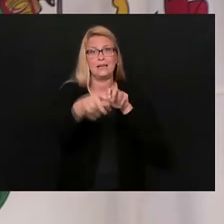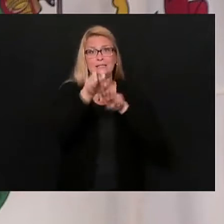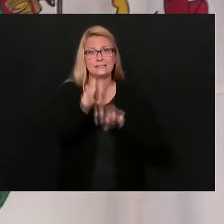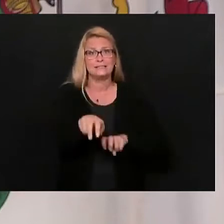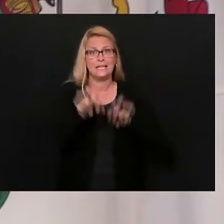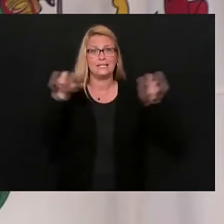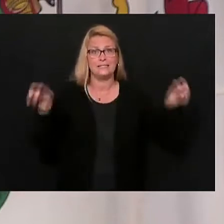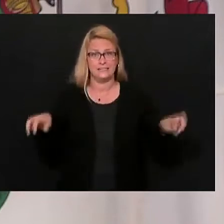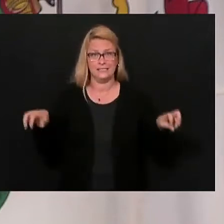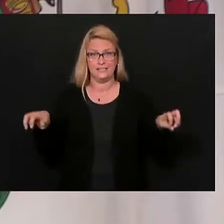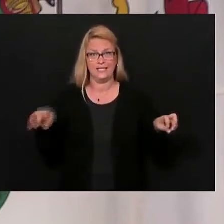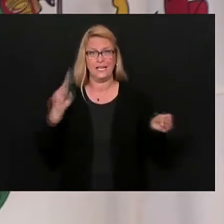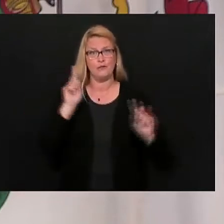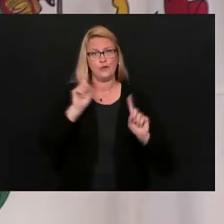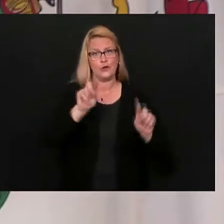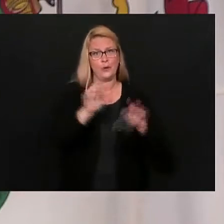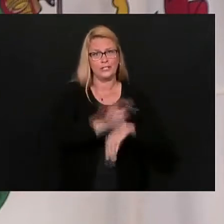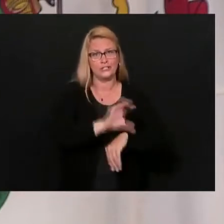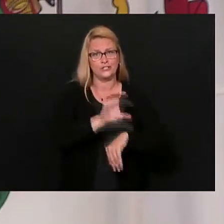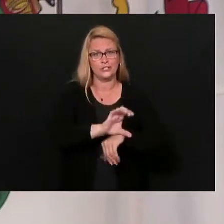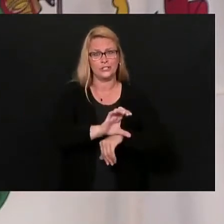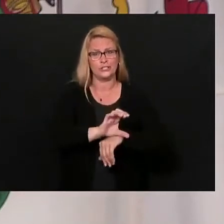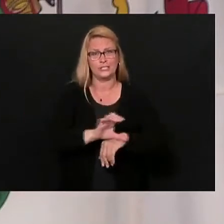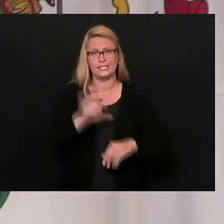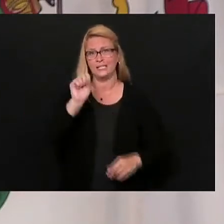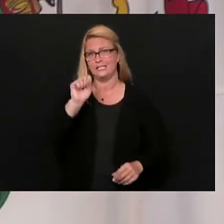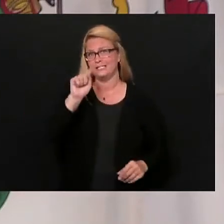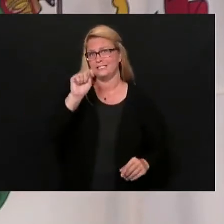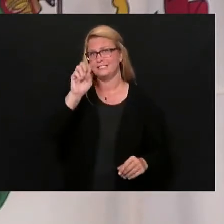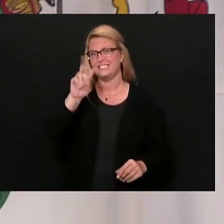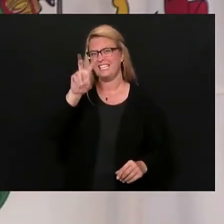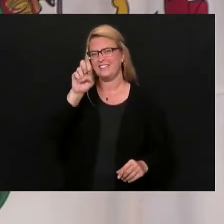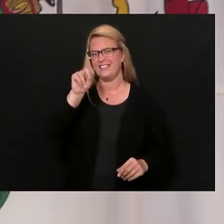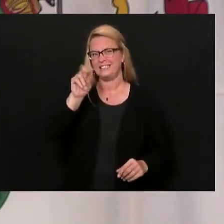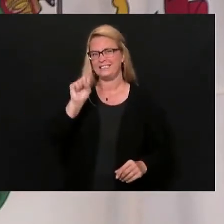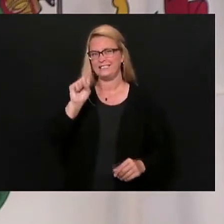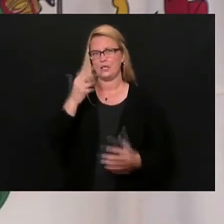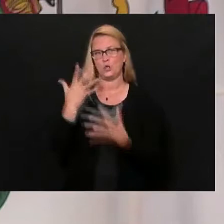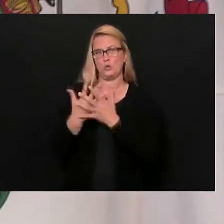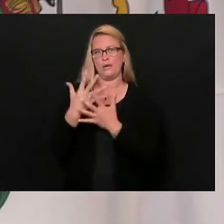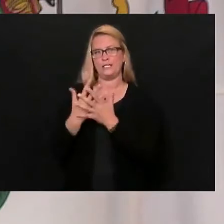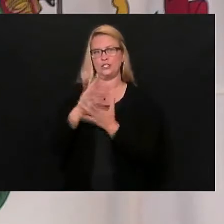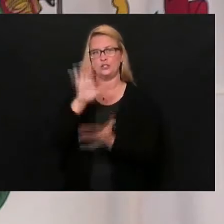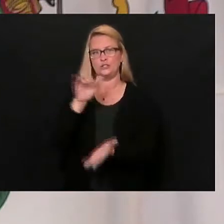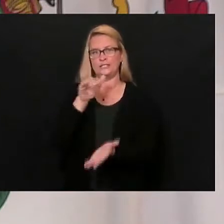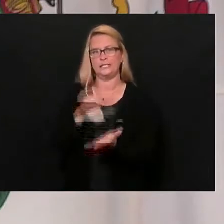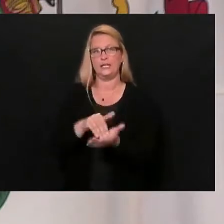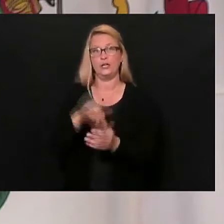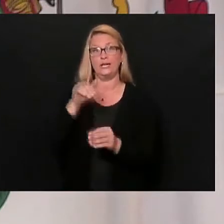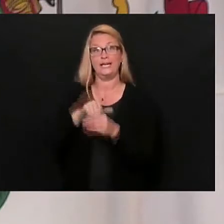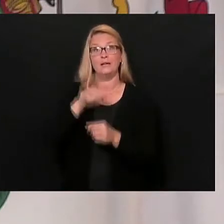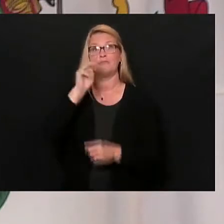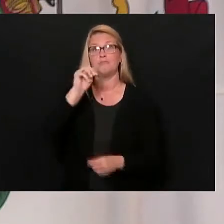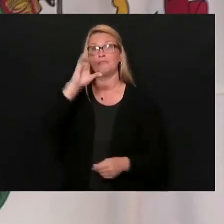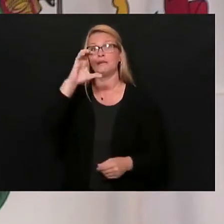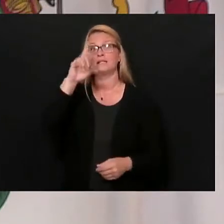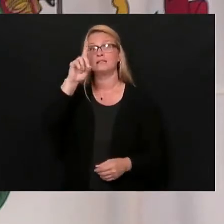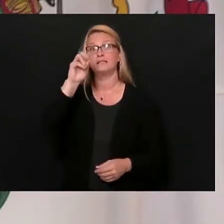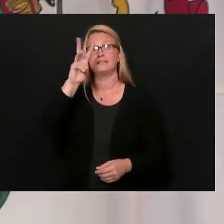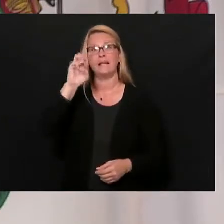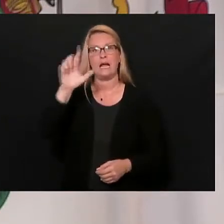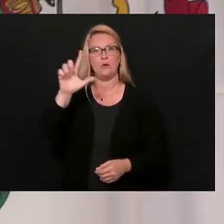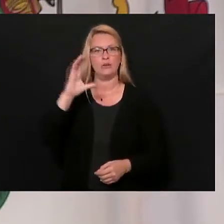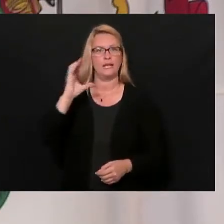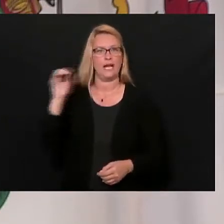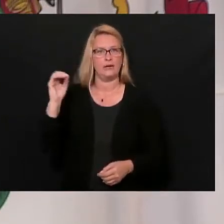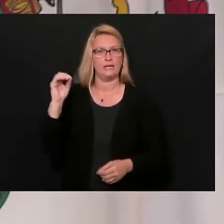You know, the Stevens Correctional Center, which is operated in McDowell County, you know,